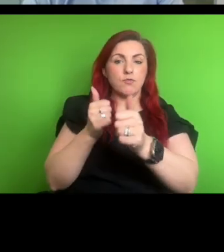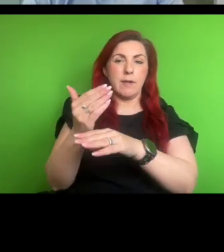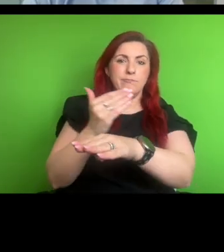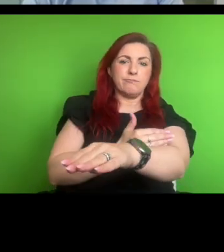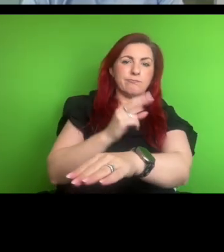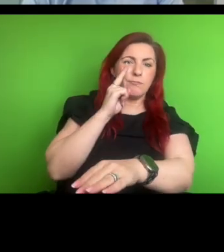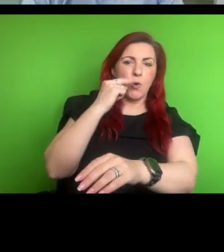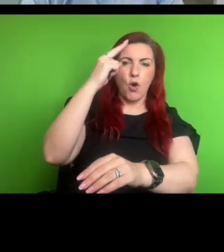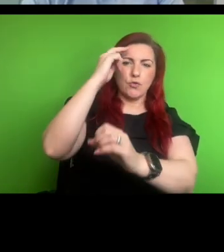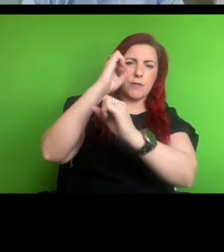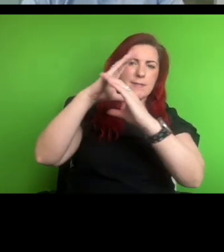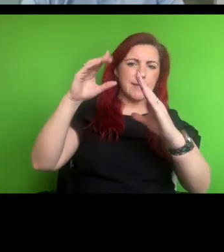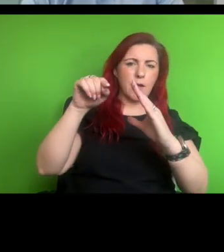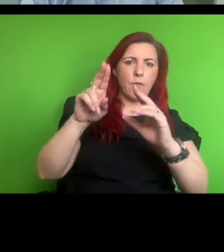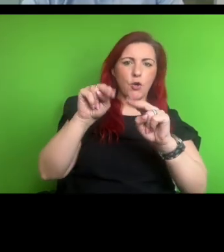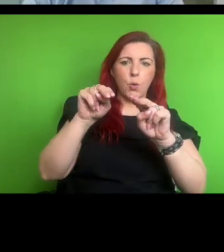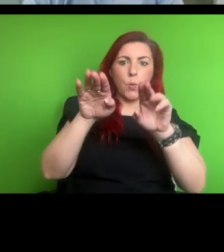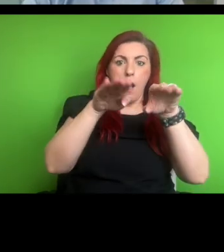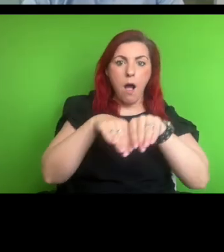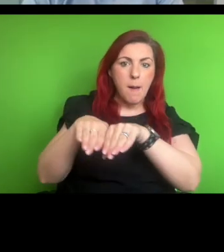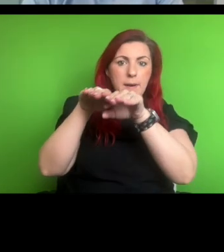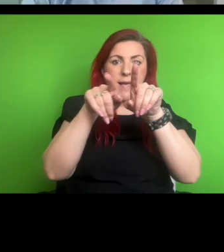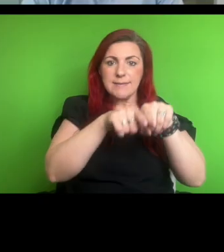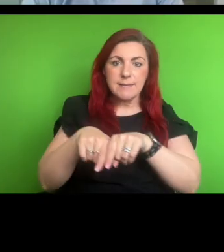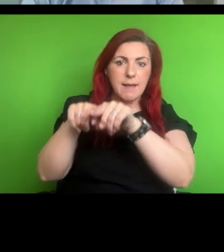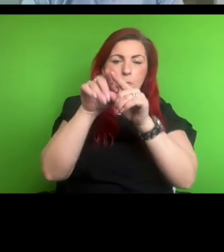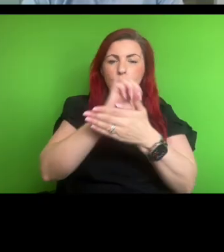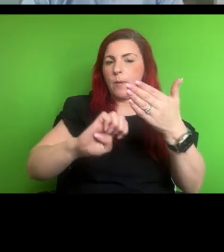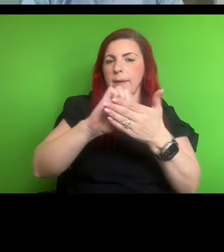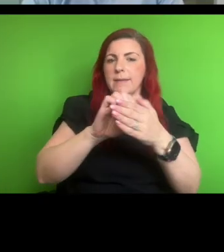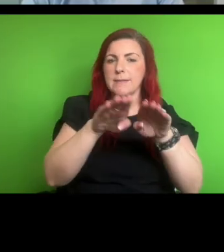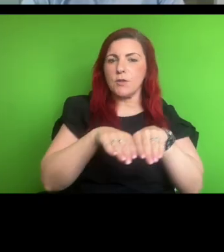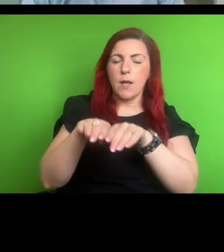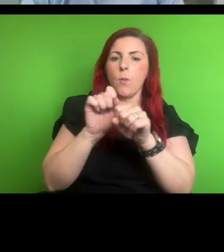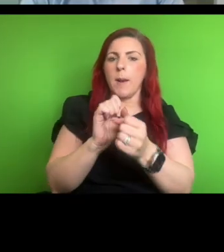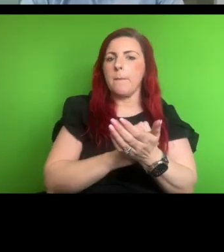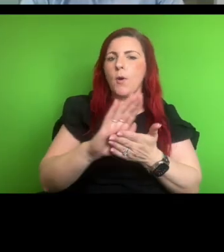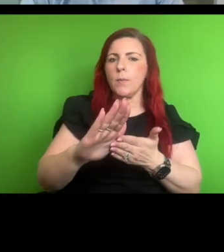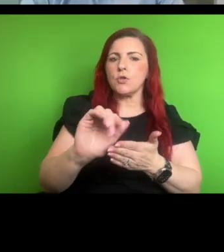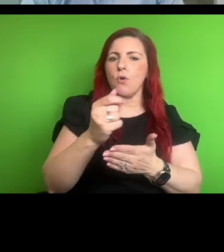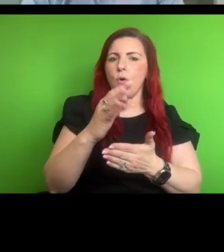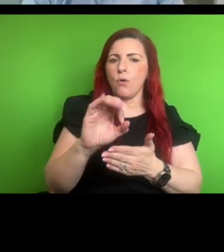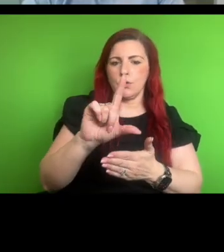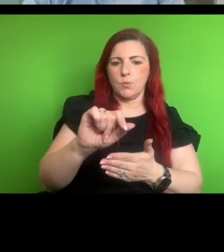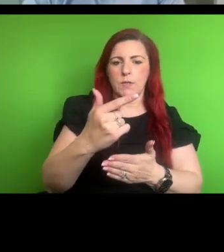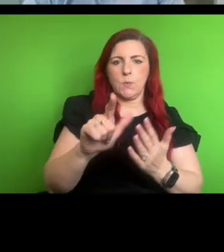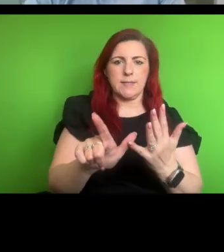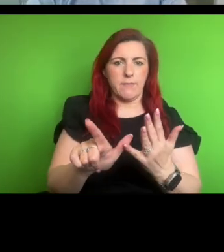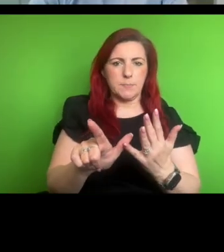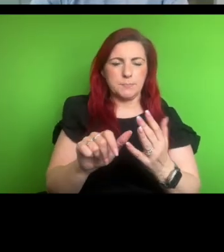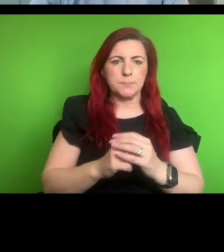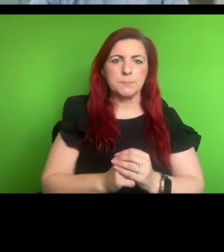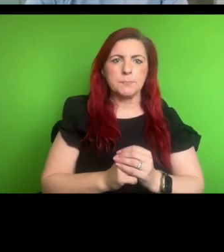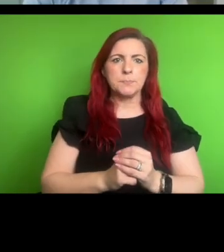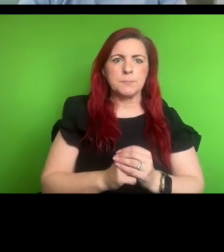European standards that will be published in August 2027. Industry often use the public